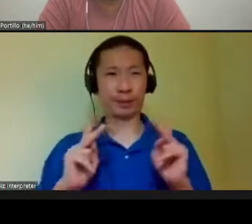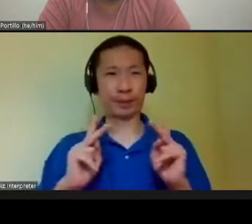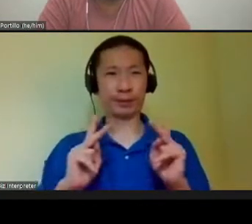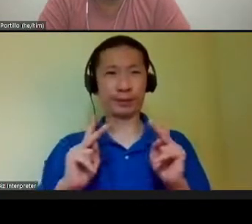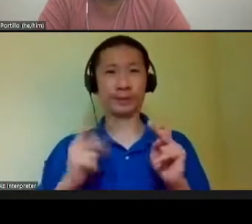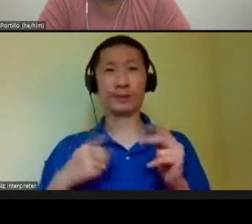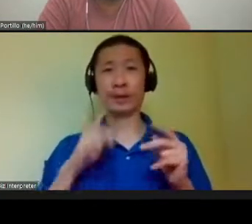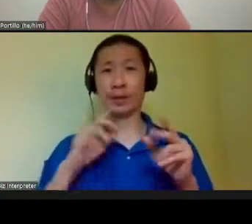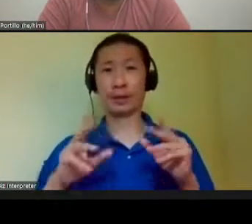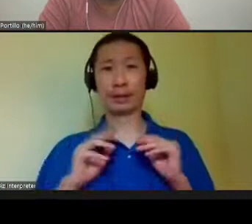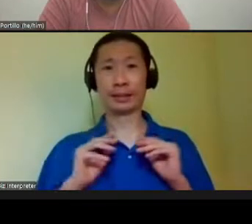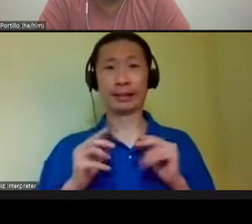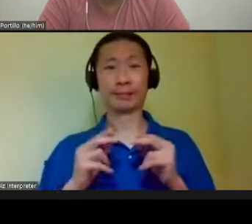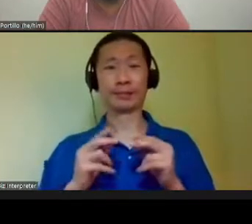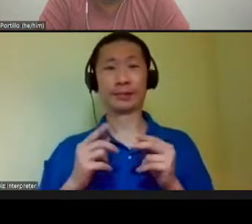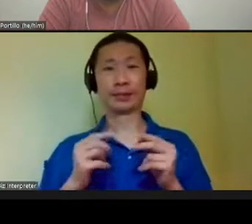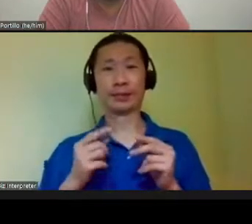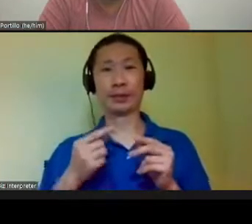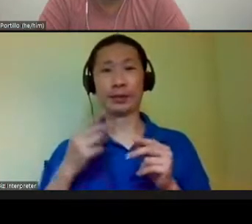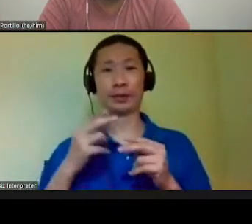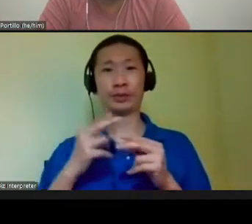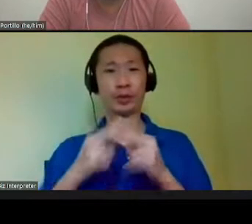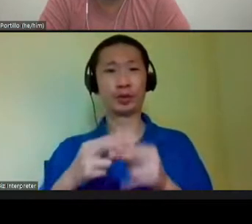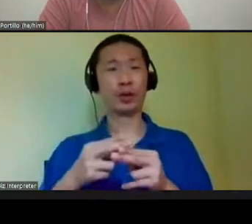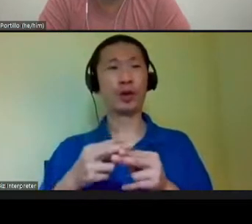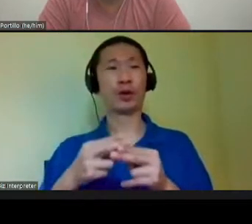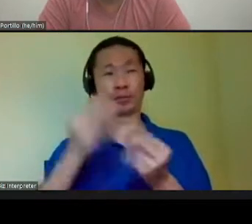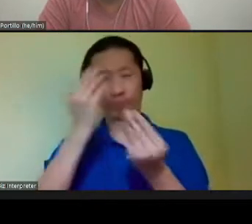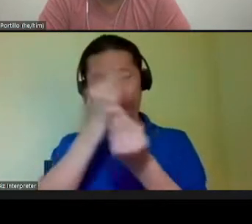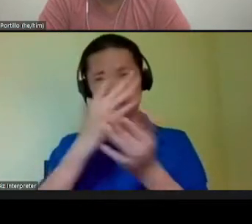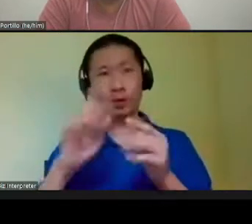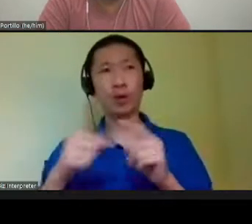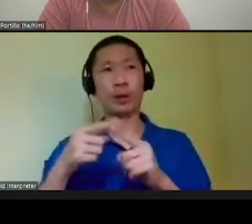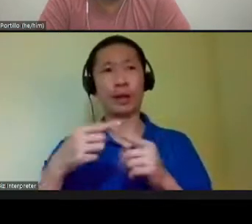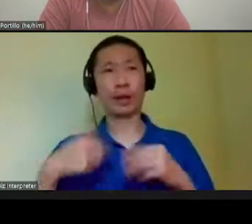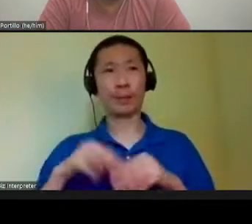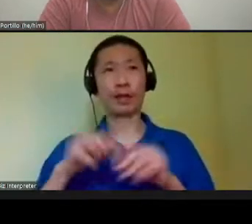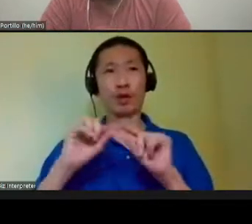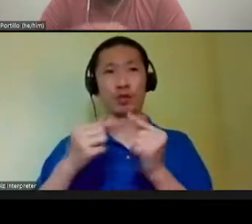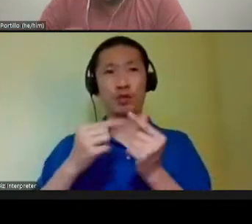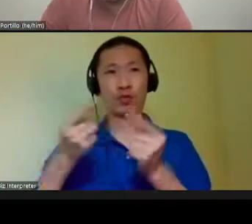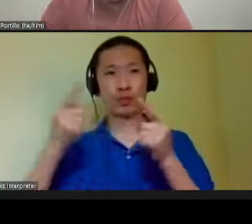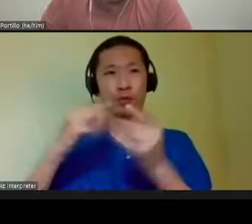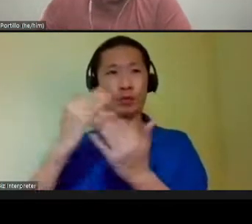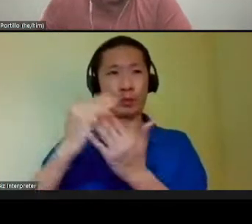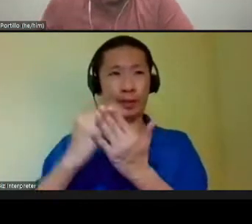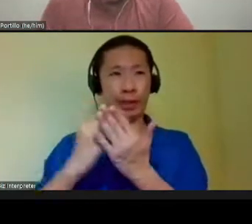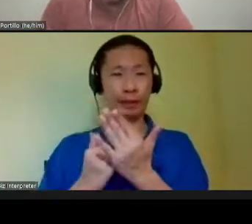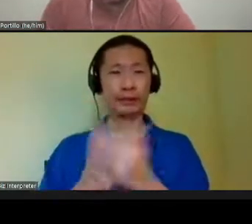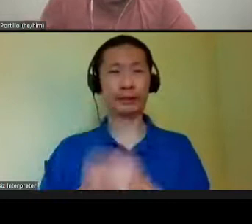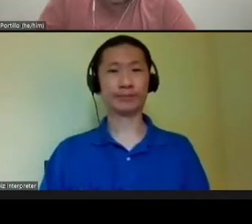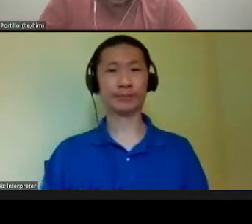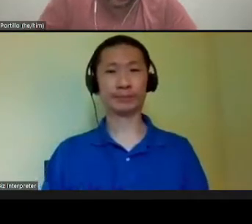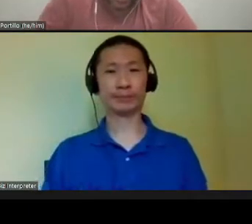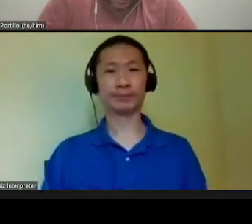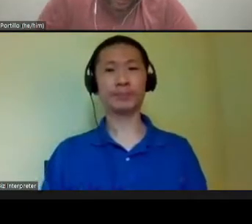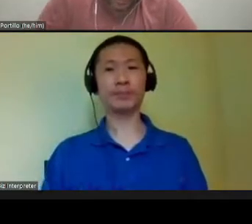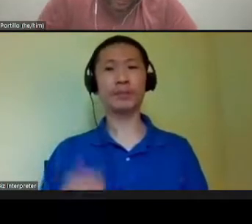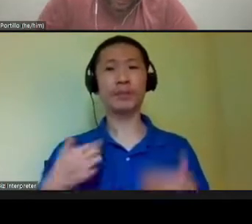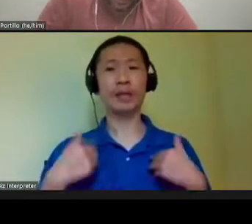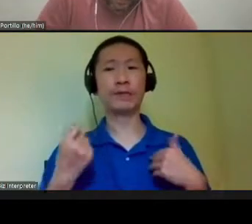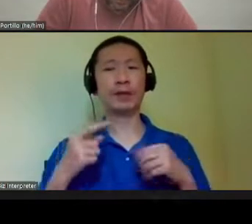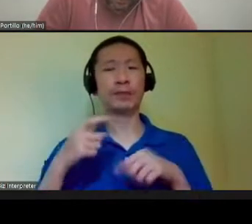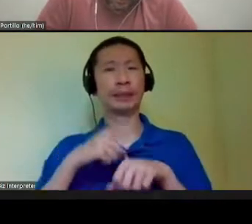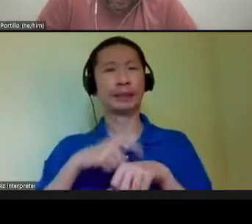it on myself to call that out next time when I'm in a group agreement list. I want to go back, and we have a little bit more time,